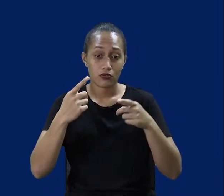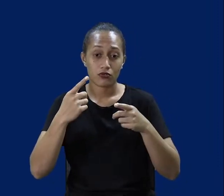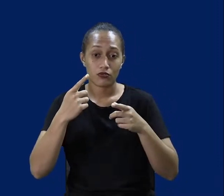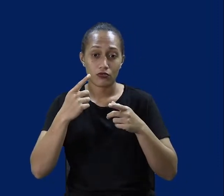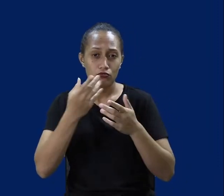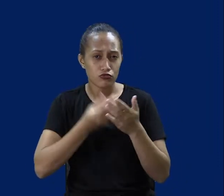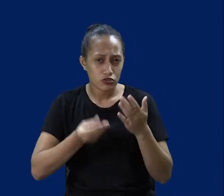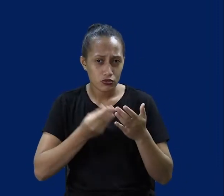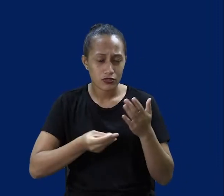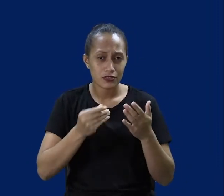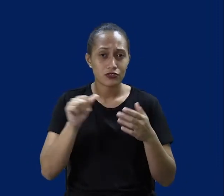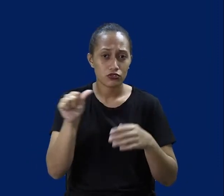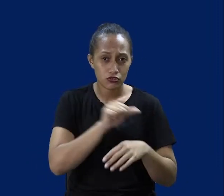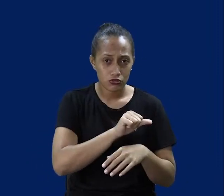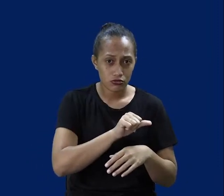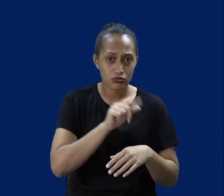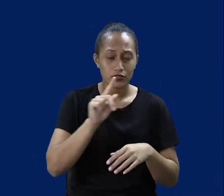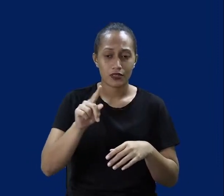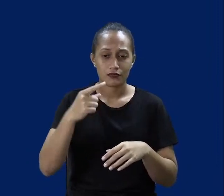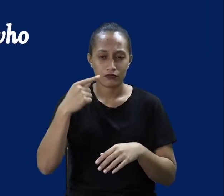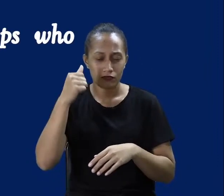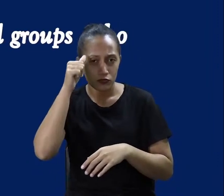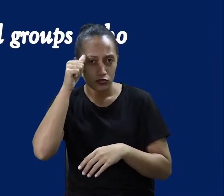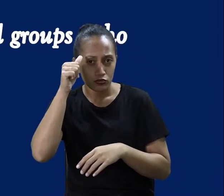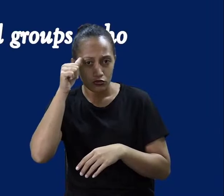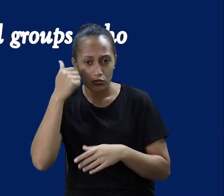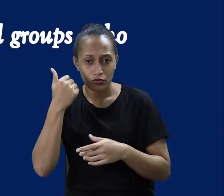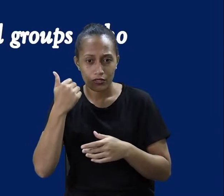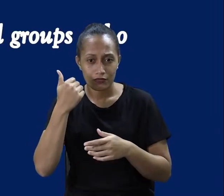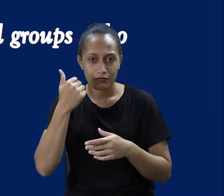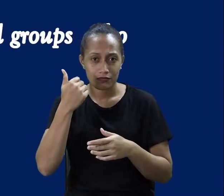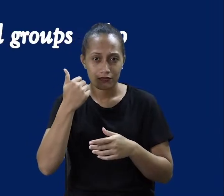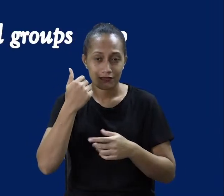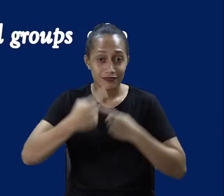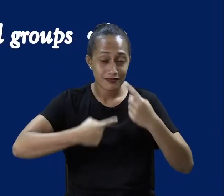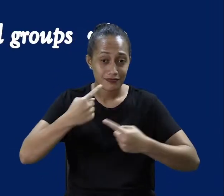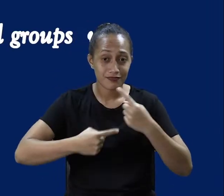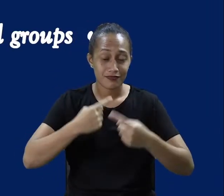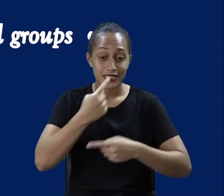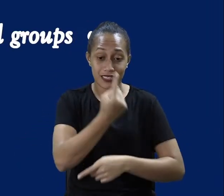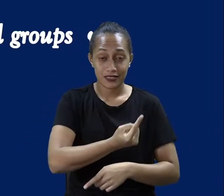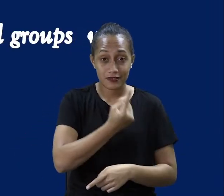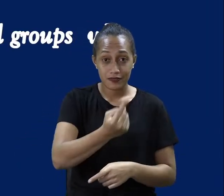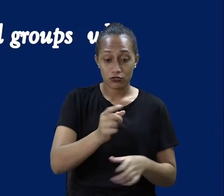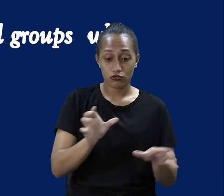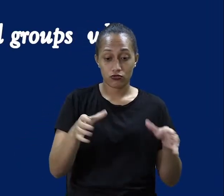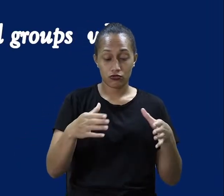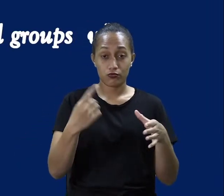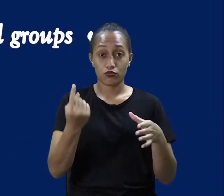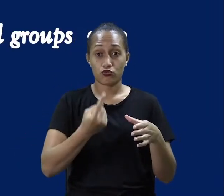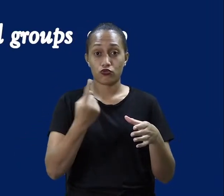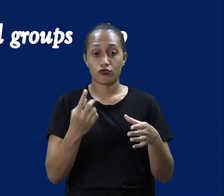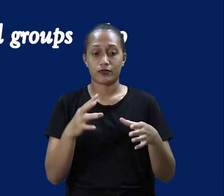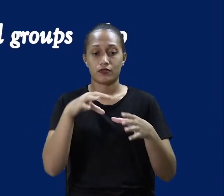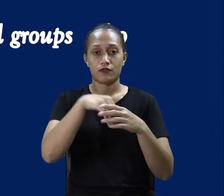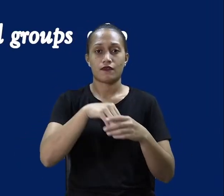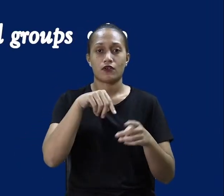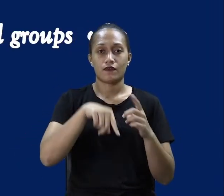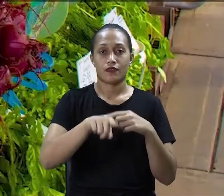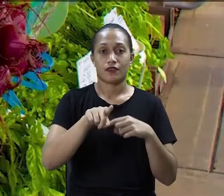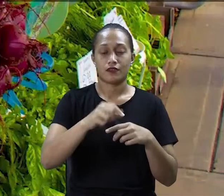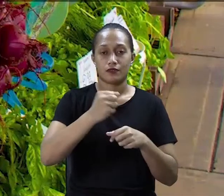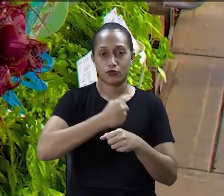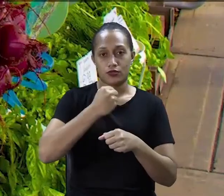or resources, and identify and describe individuals and groups who participated in the